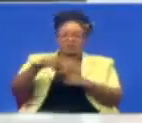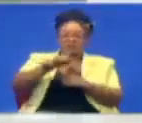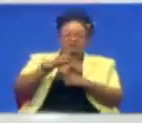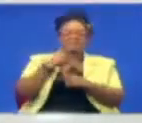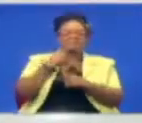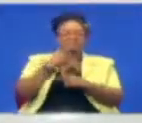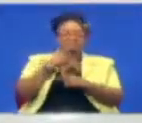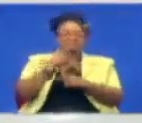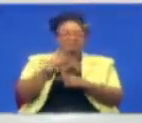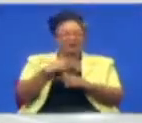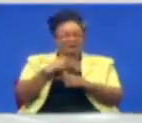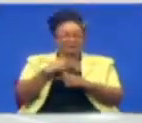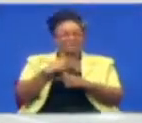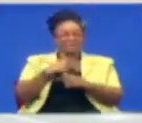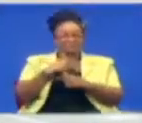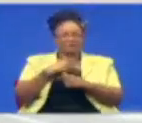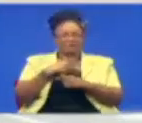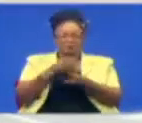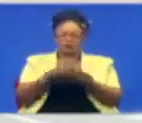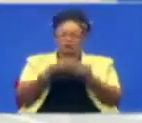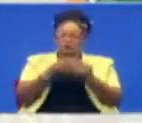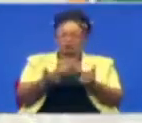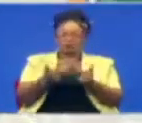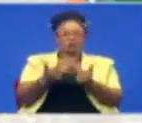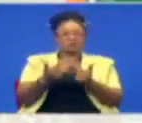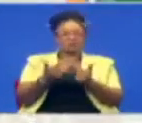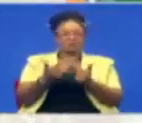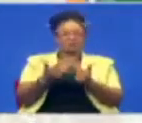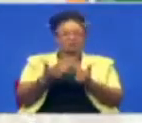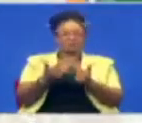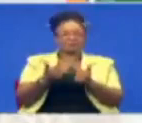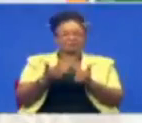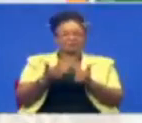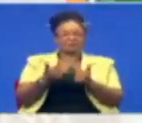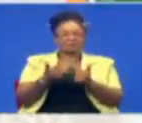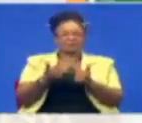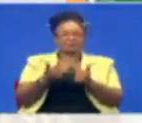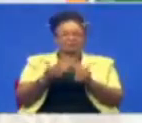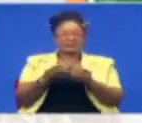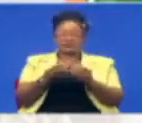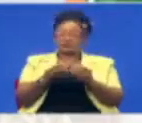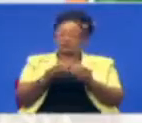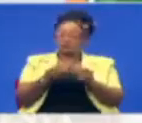kasumba zinazopelekea mahakama kusuasua. The solution lies